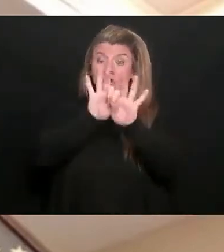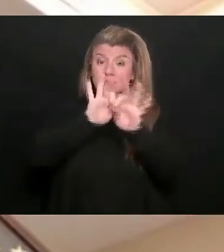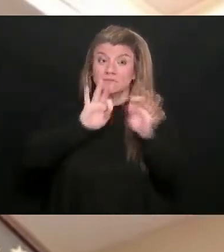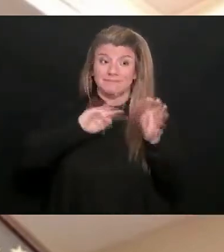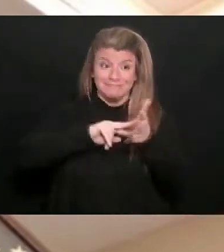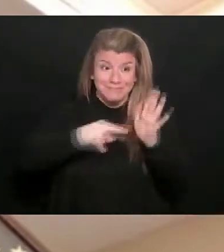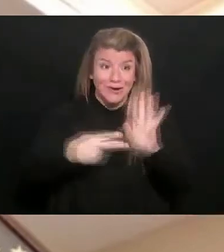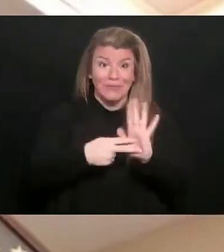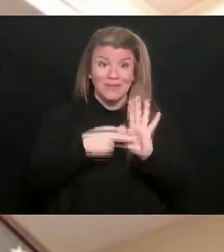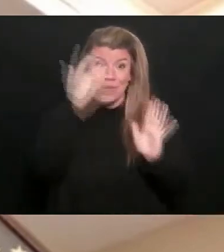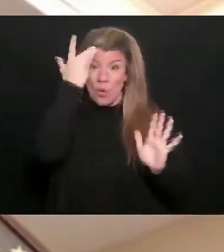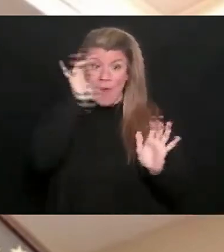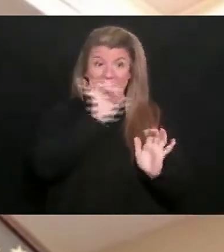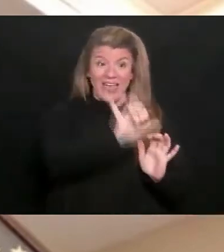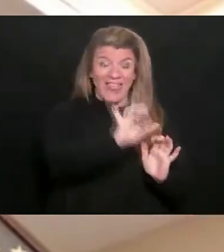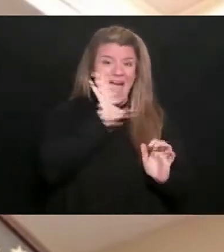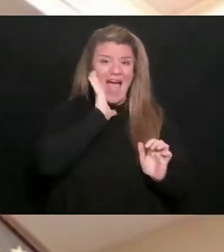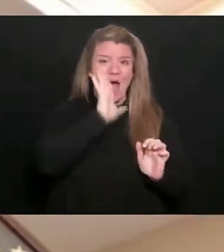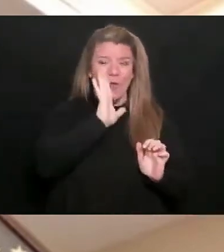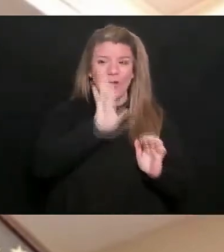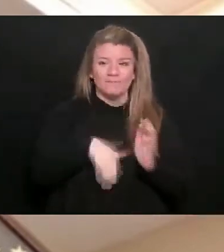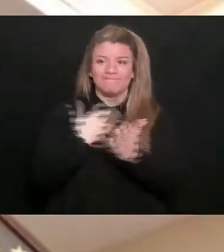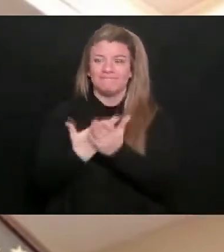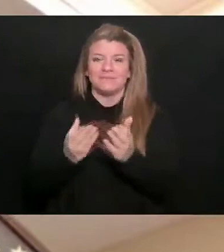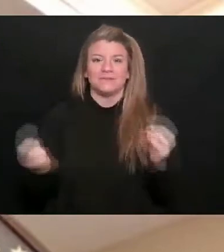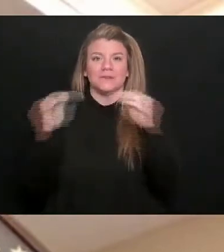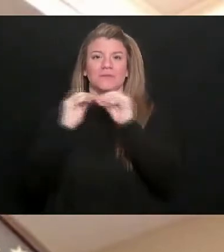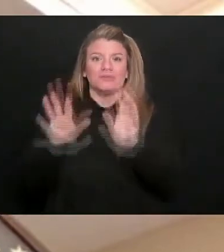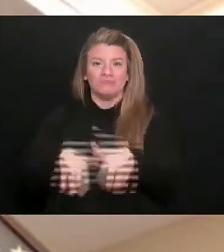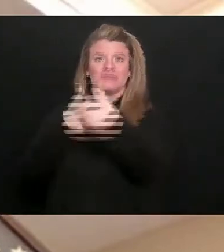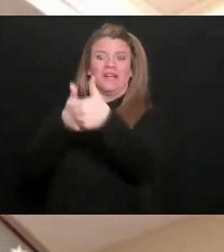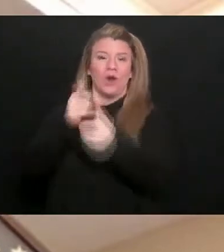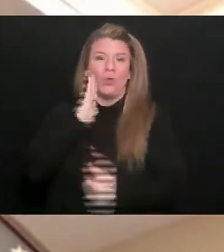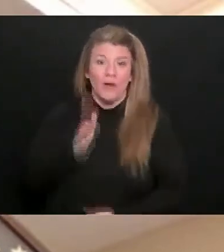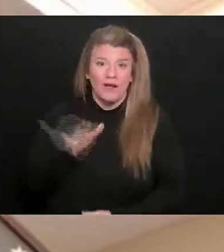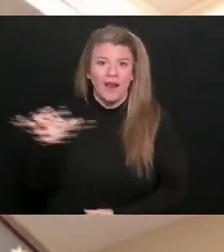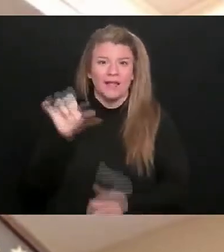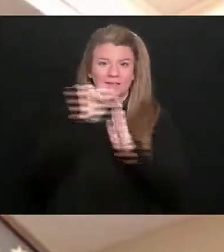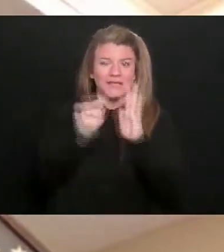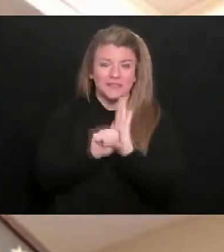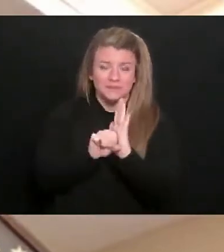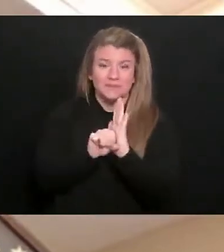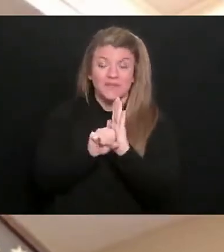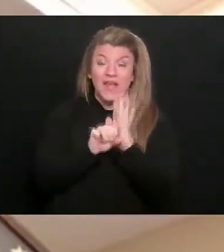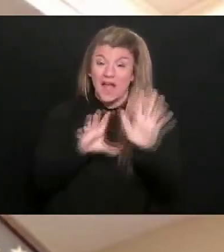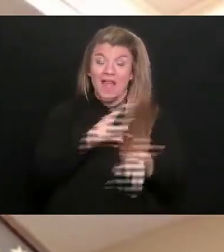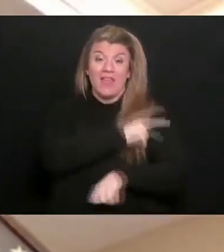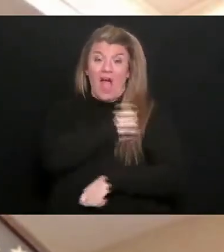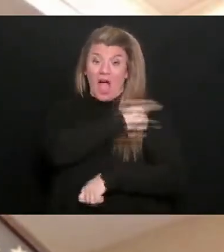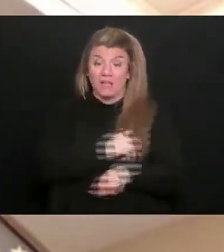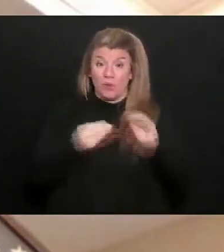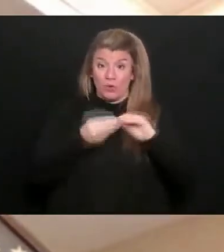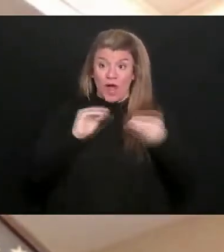lead to additional challenges for us as a state. The hospital numbers updated,